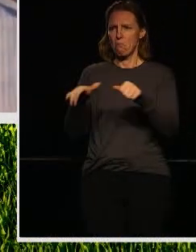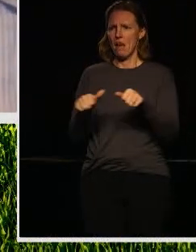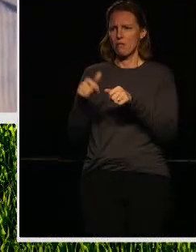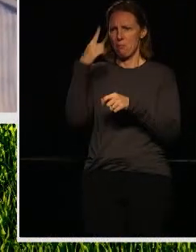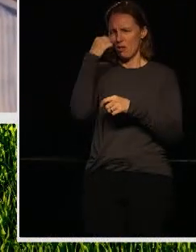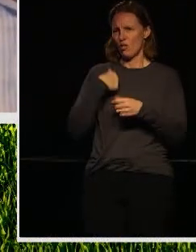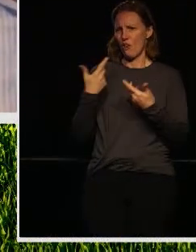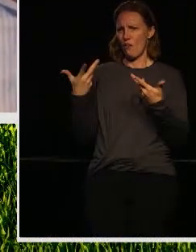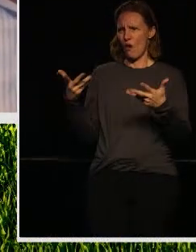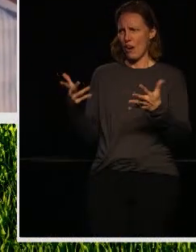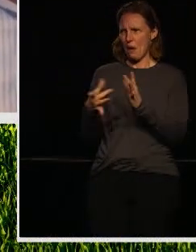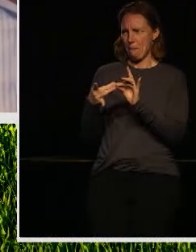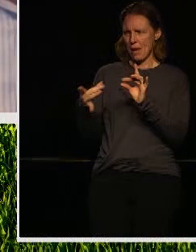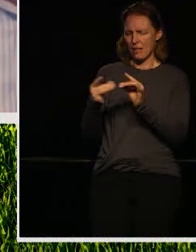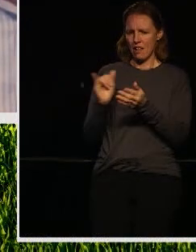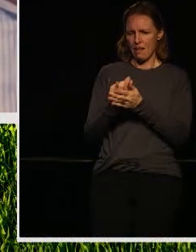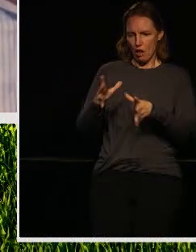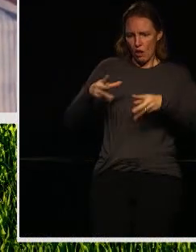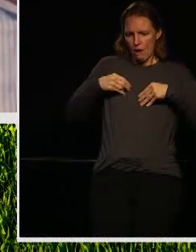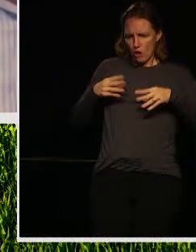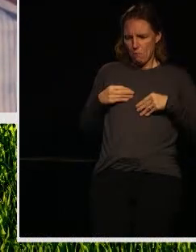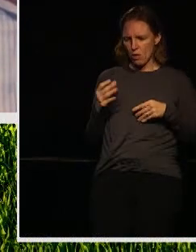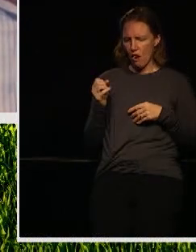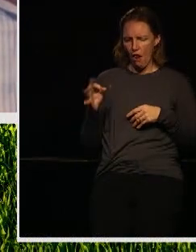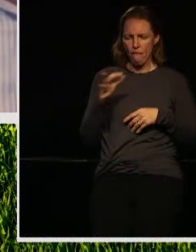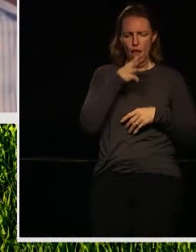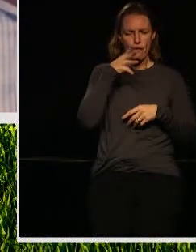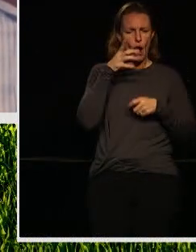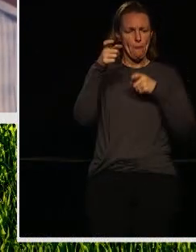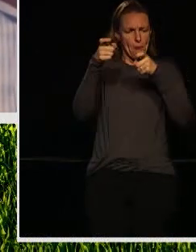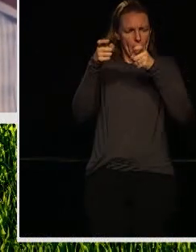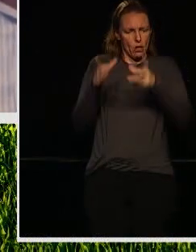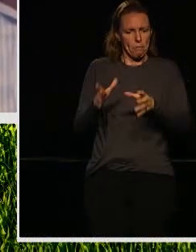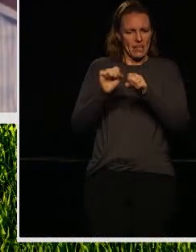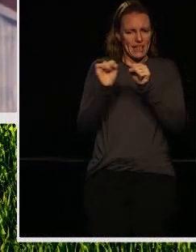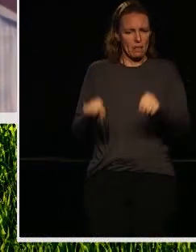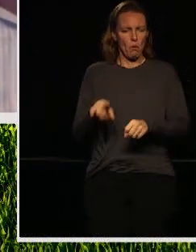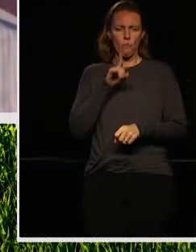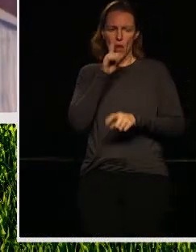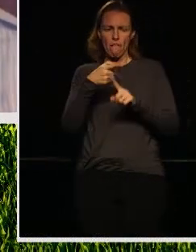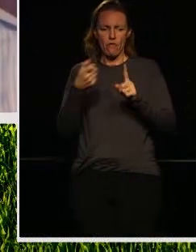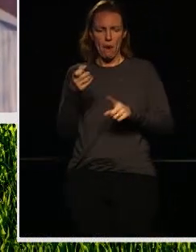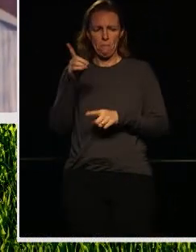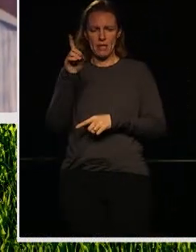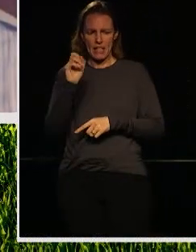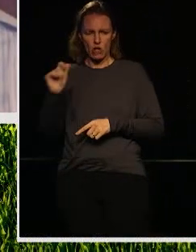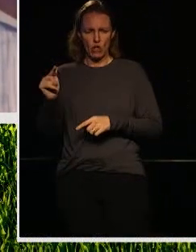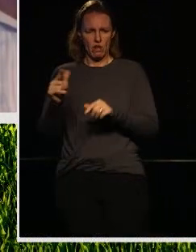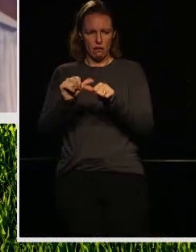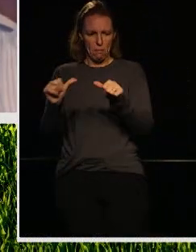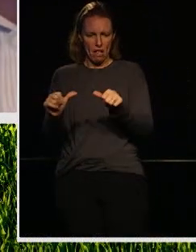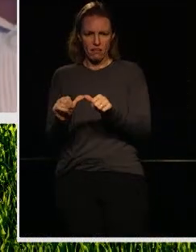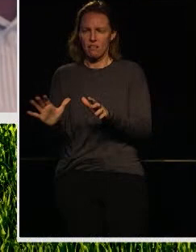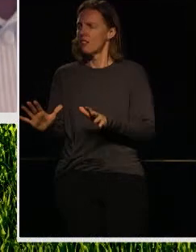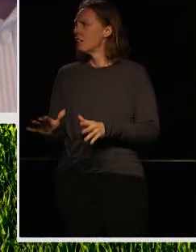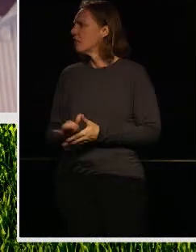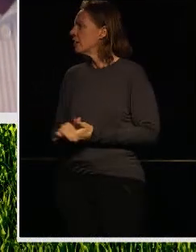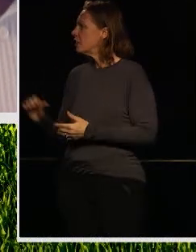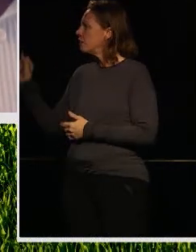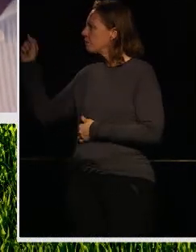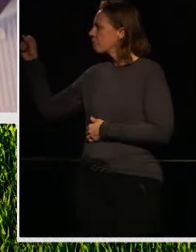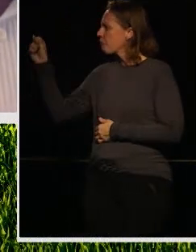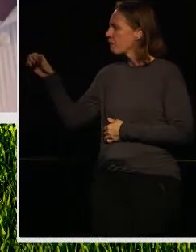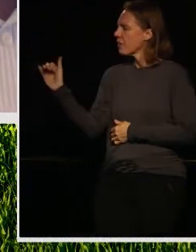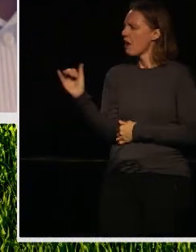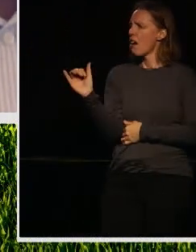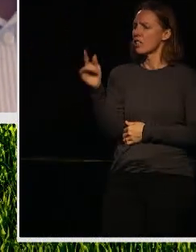some adoption or quite a lot of adoption of farm management systems, which are really from the digital space. Yeah. And also,